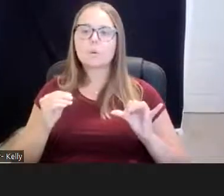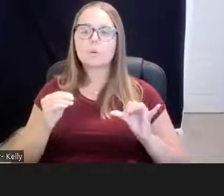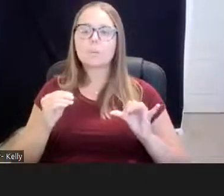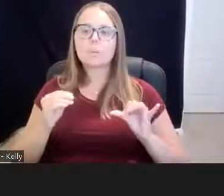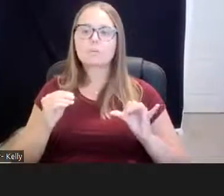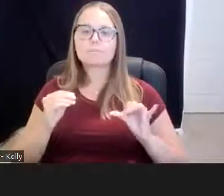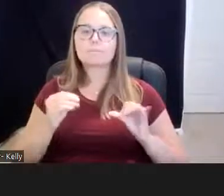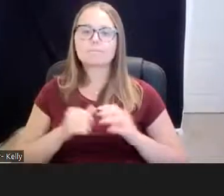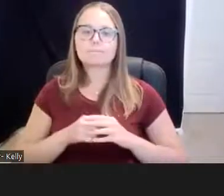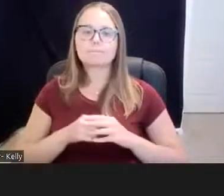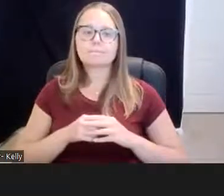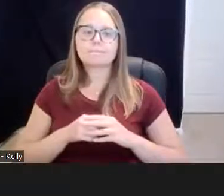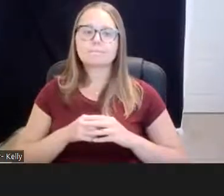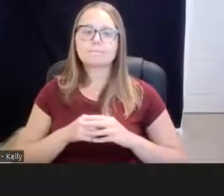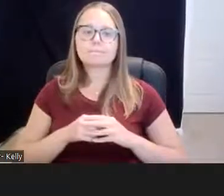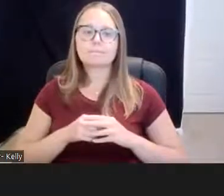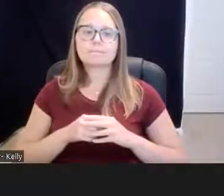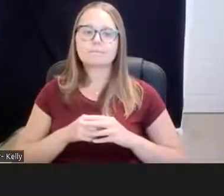this